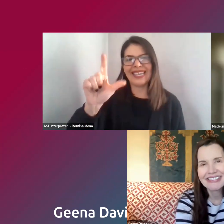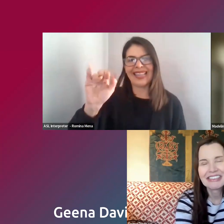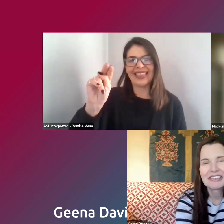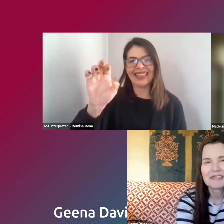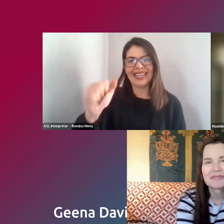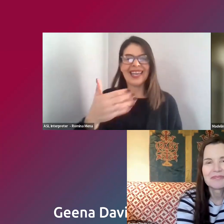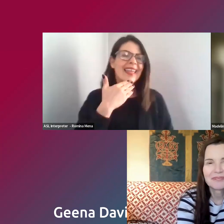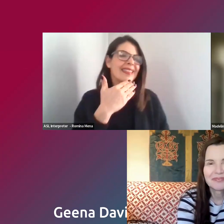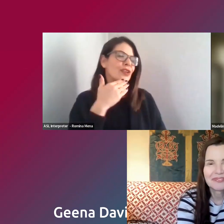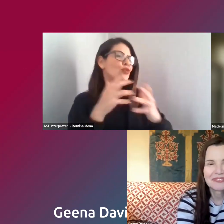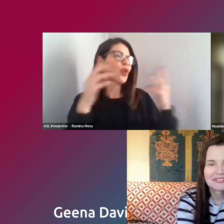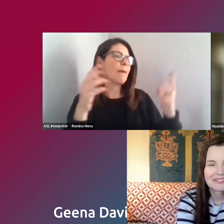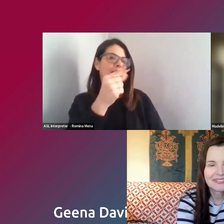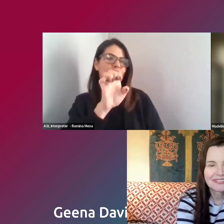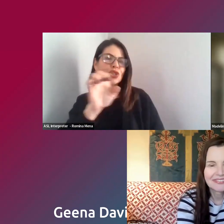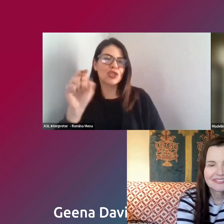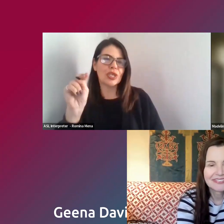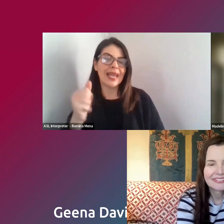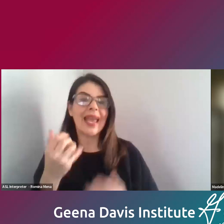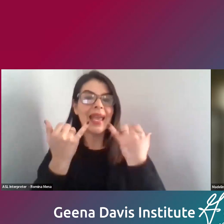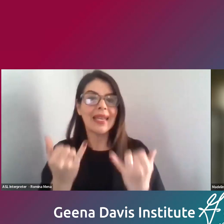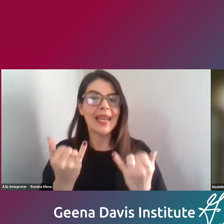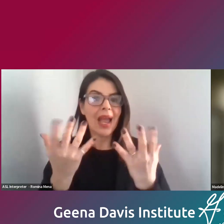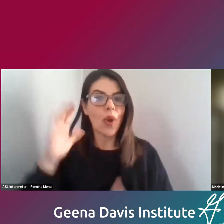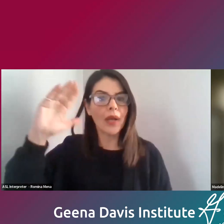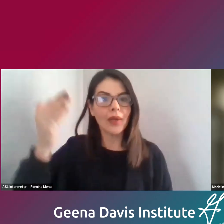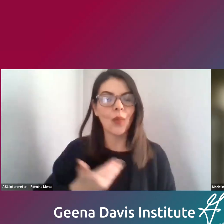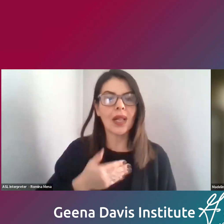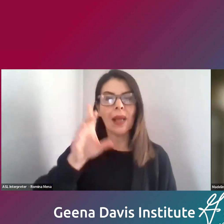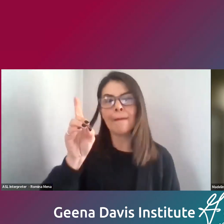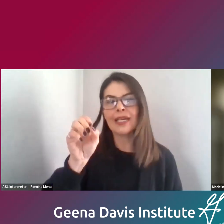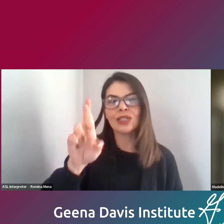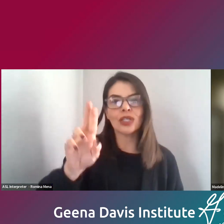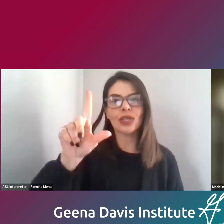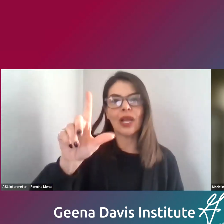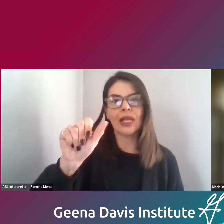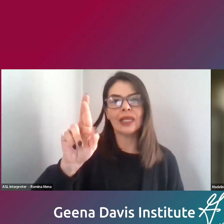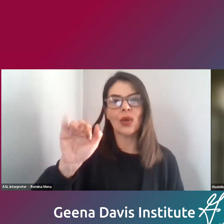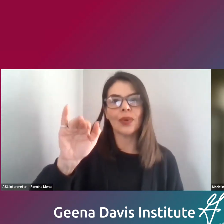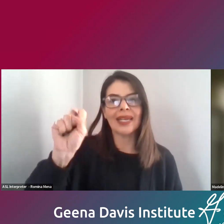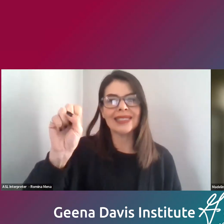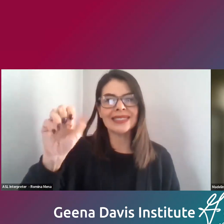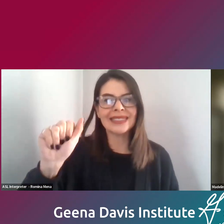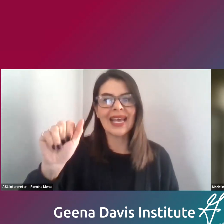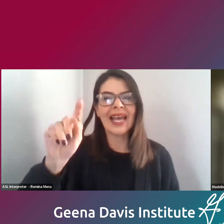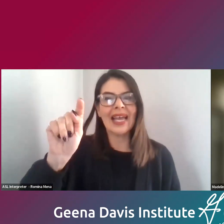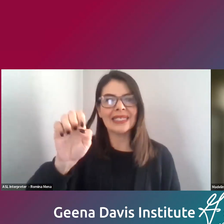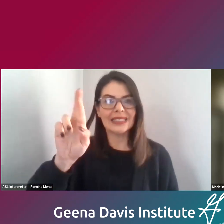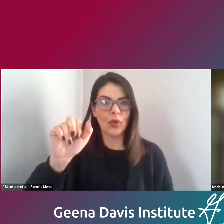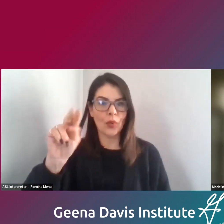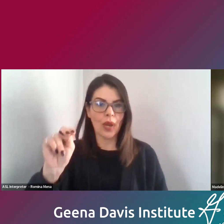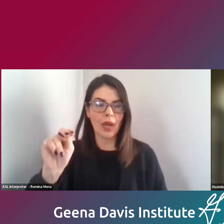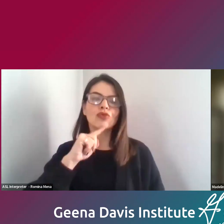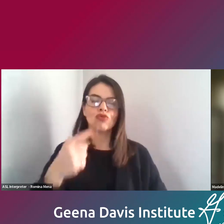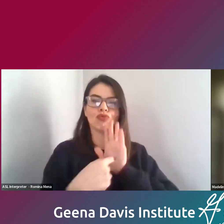you so much, Geena. And now I would love to welcome Dr. Larissa Taran to present the research for